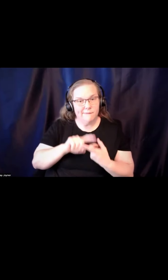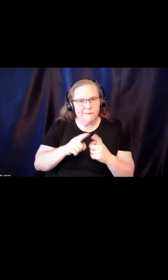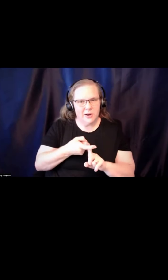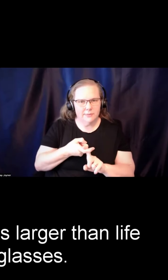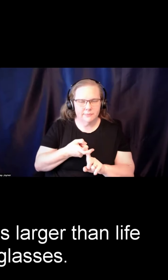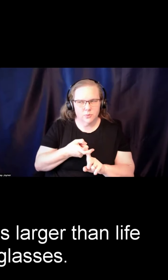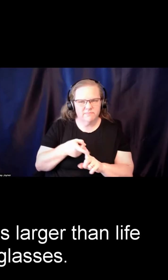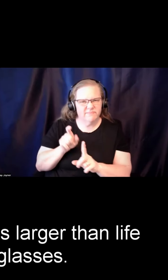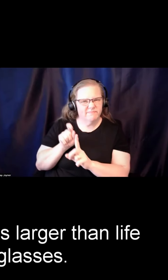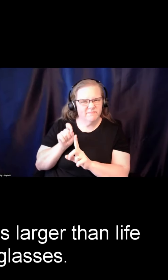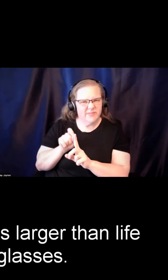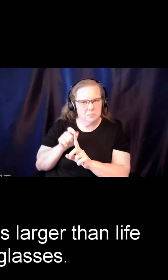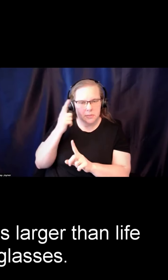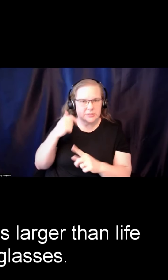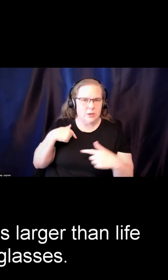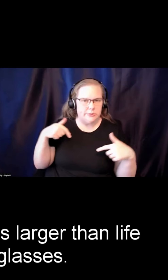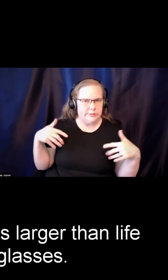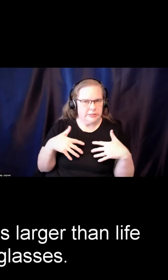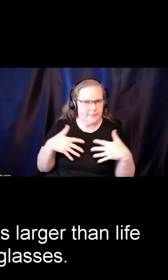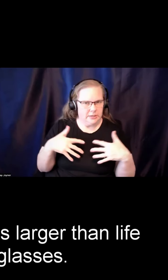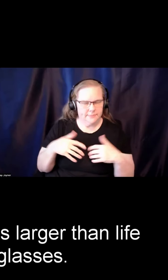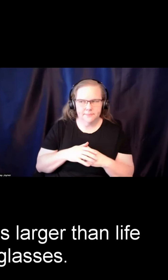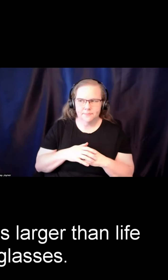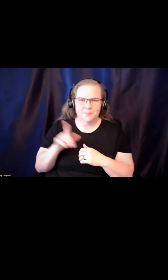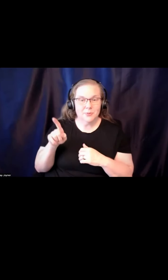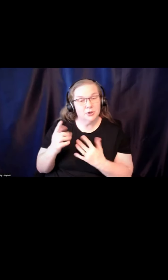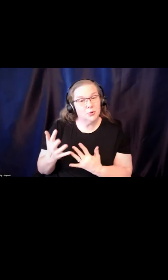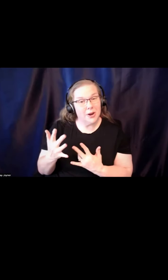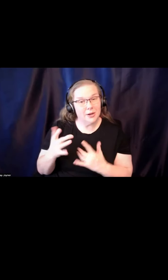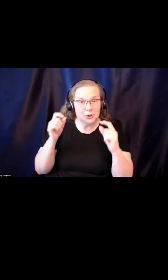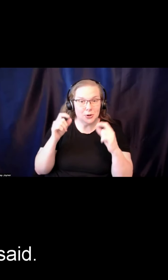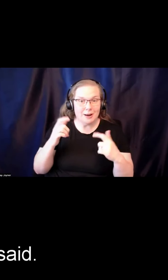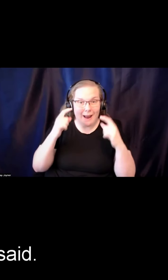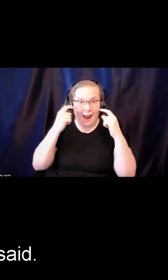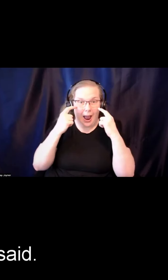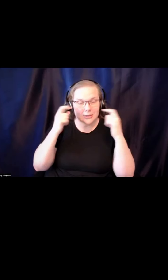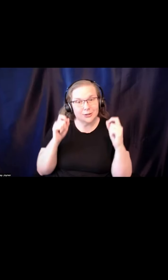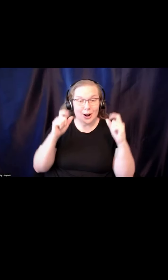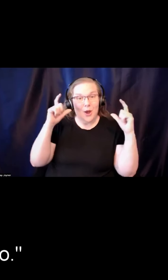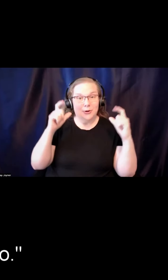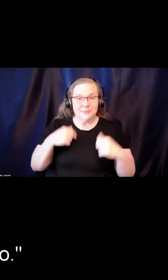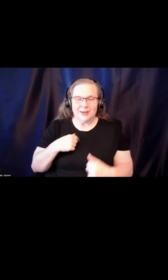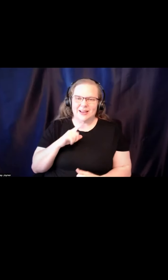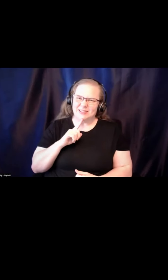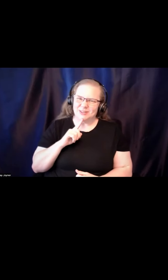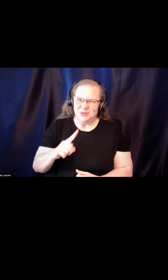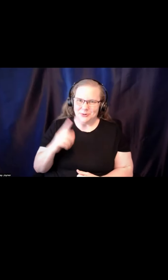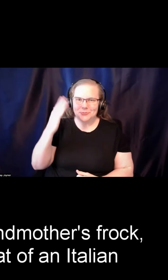timid. You waited, your eyes larger than life behind your glasses. Sure, I said. Let's